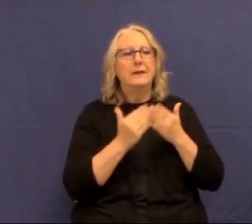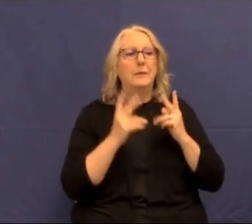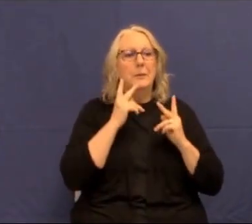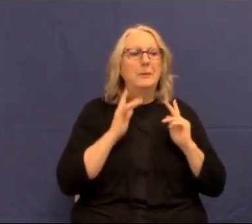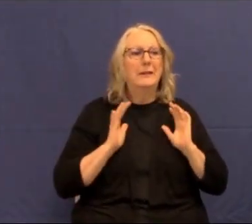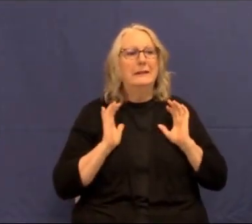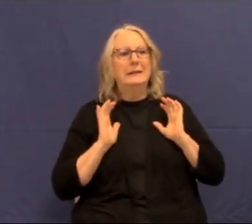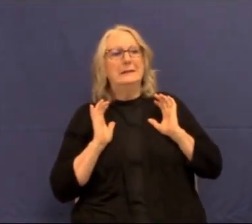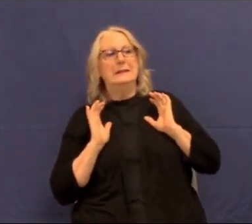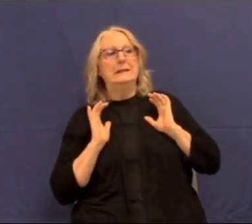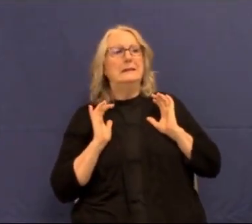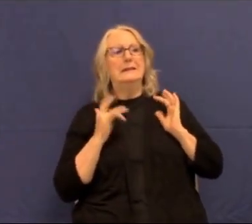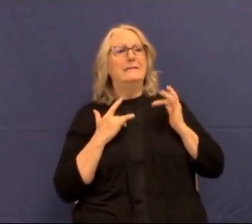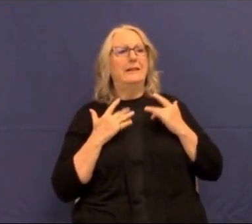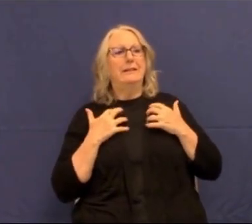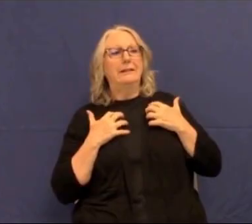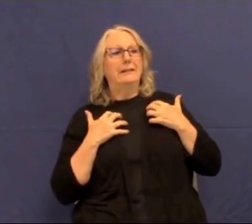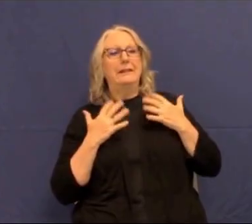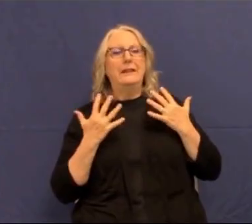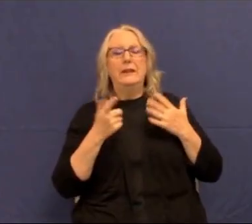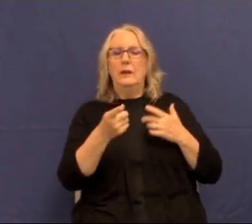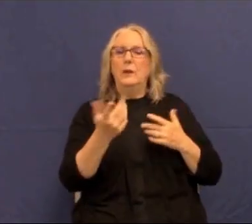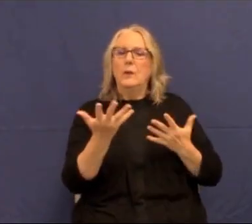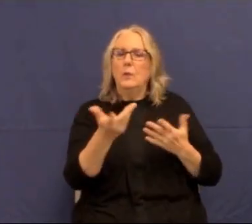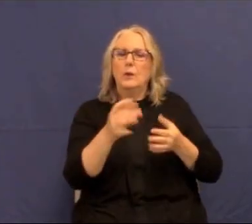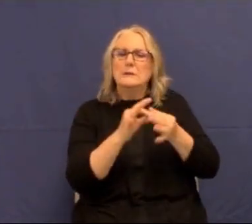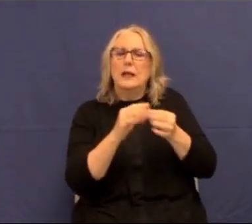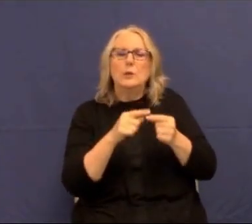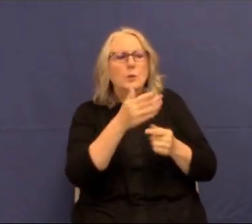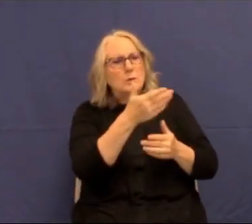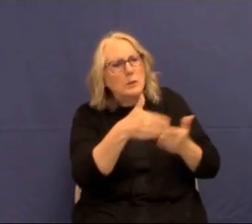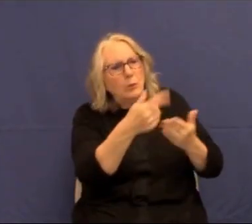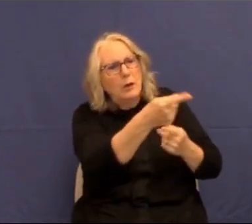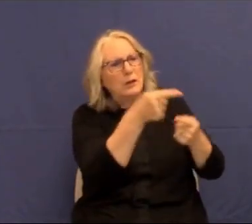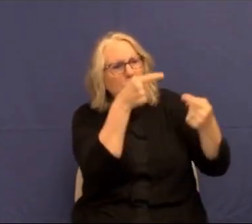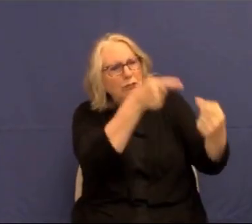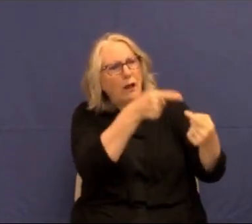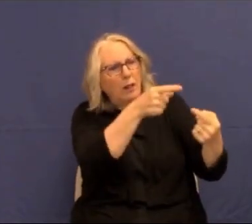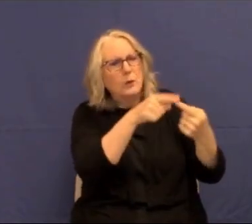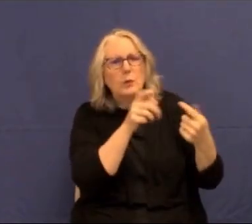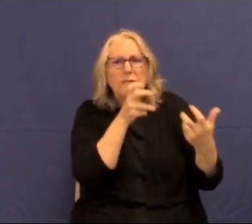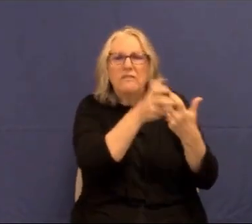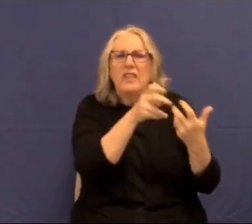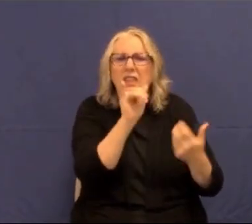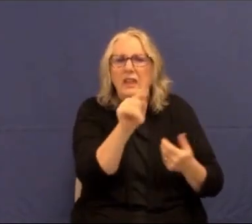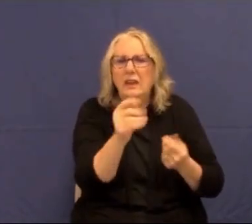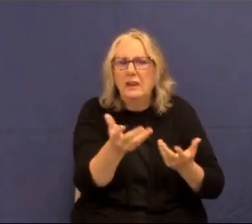hold individuals back? What would you say to someone who is struggling with that?